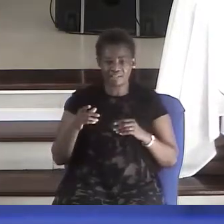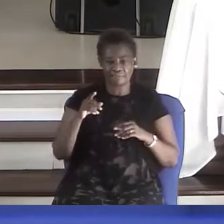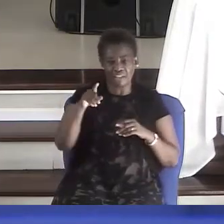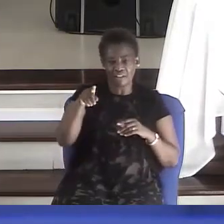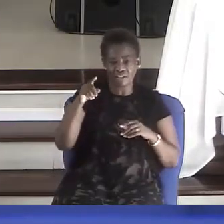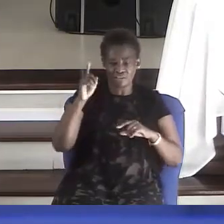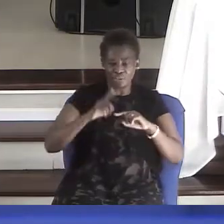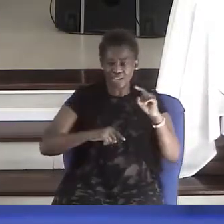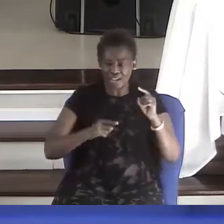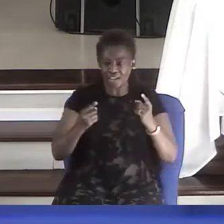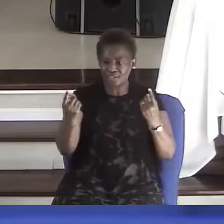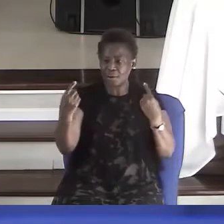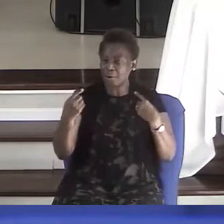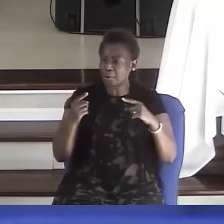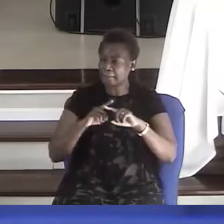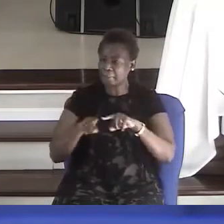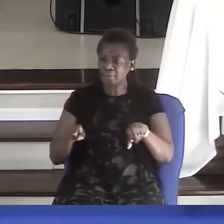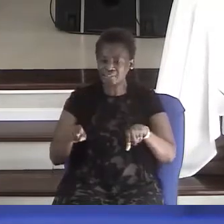watch.